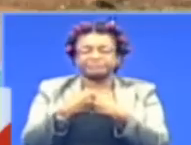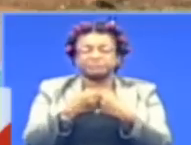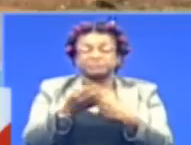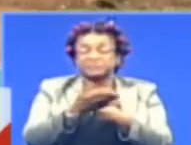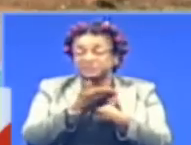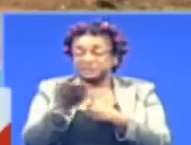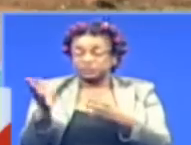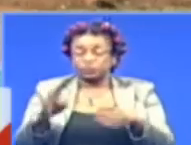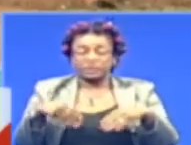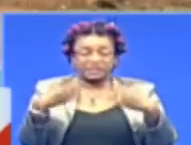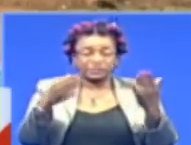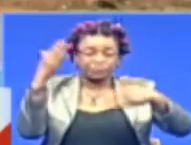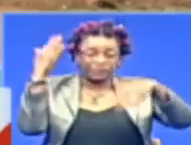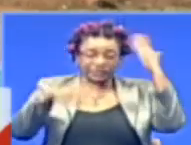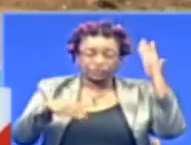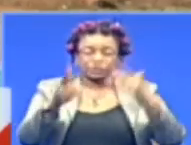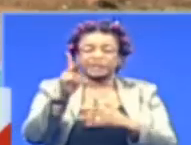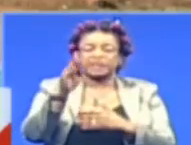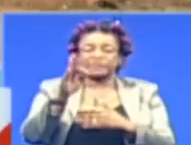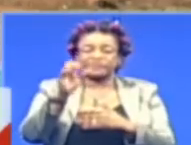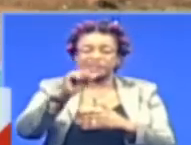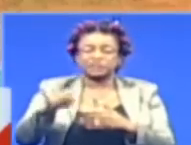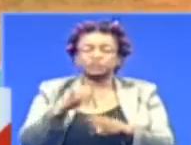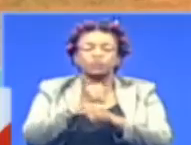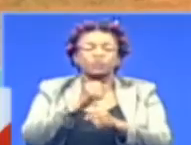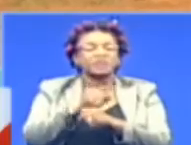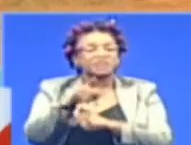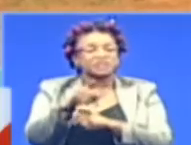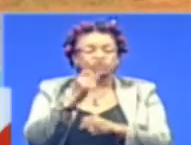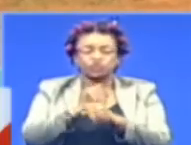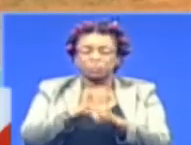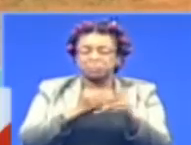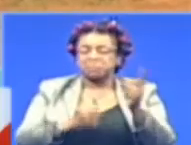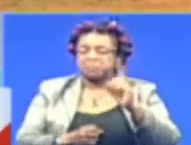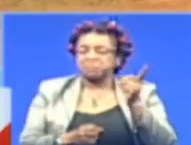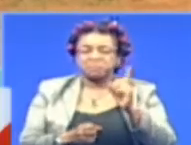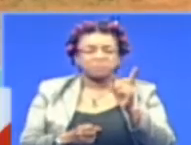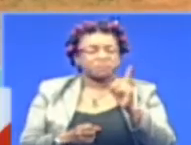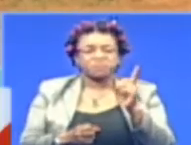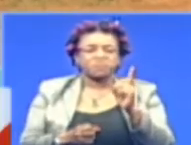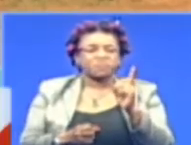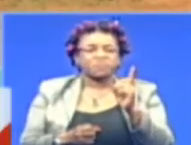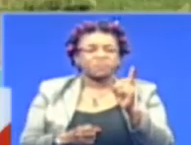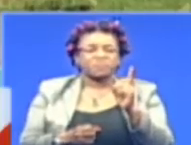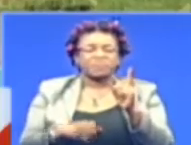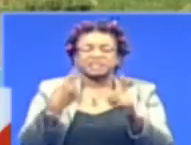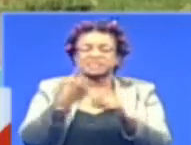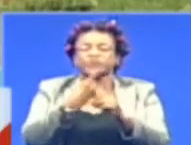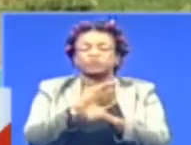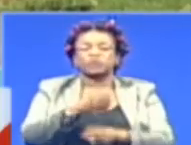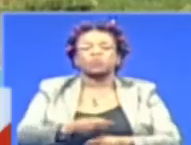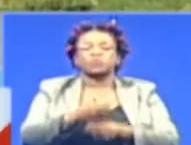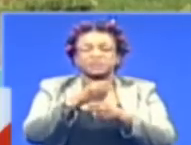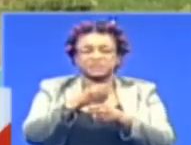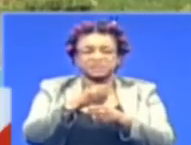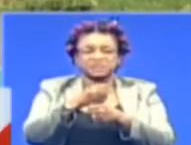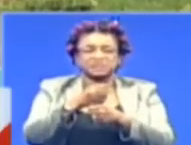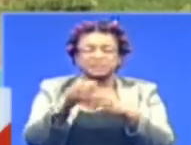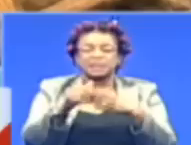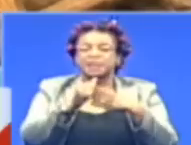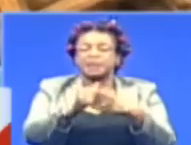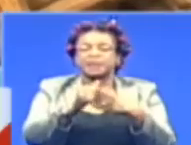professionals. It is not KFS who is doing this job of the task force. There are several stakeholders. led by